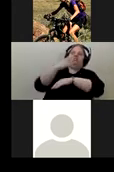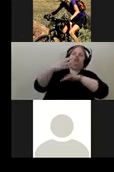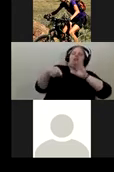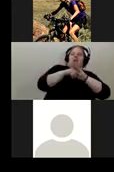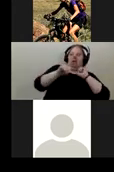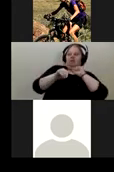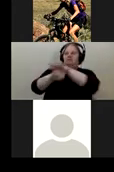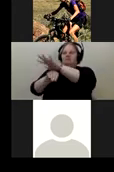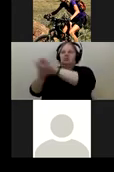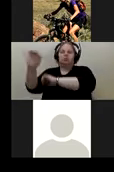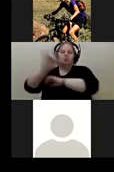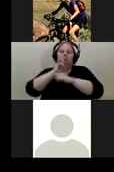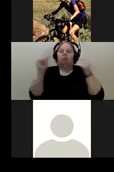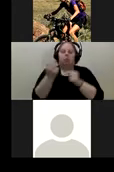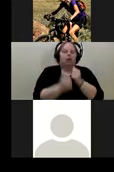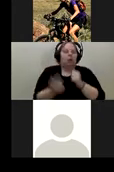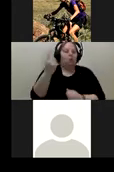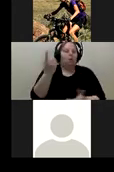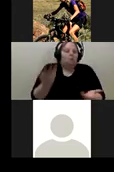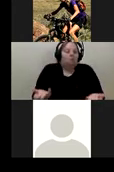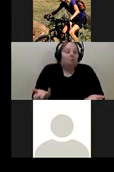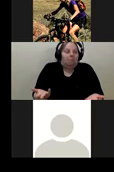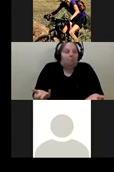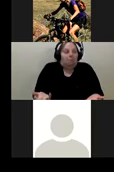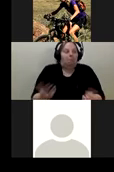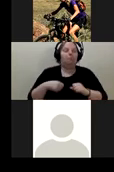anyone, you know, maybe taking a gift.